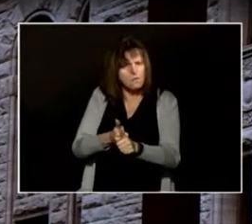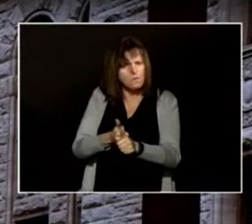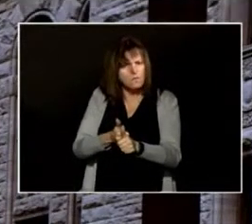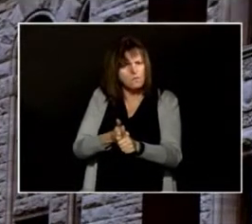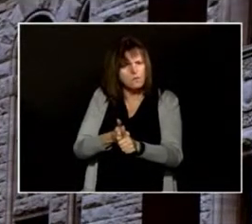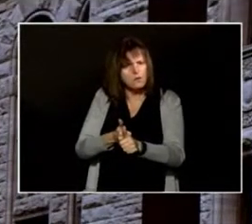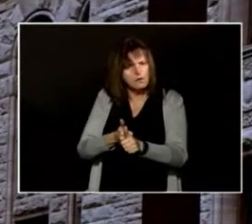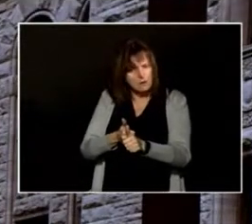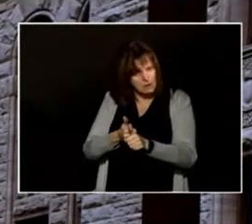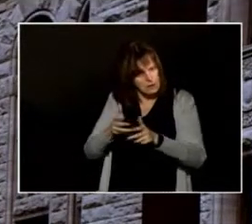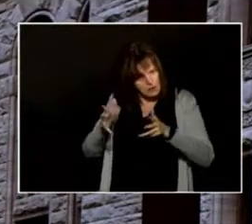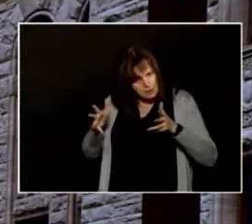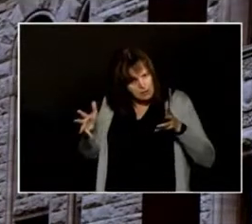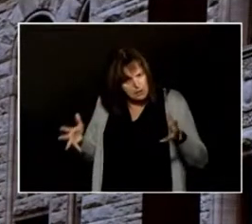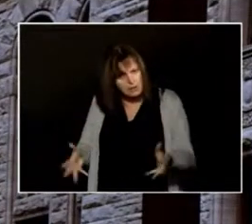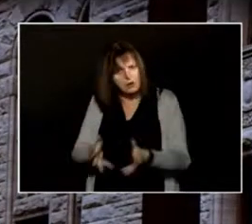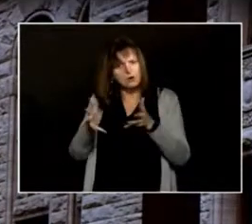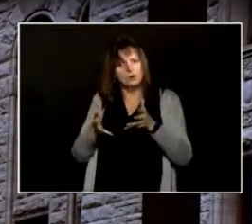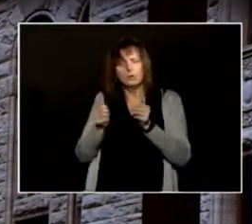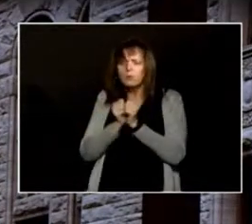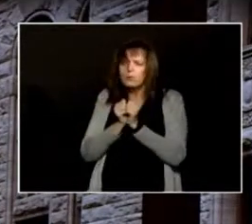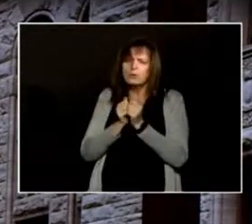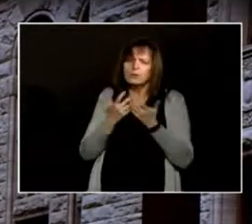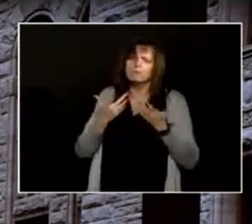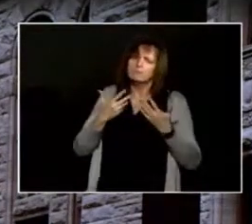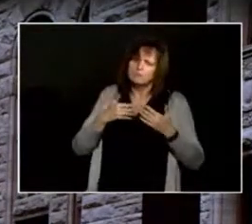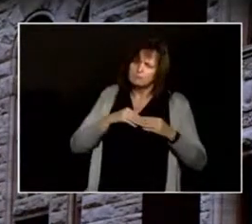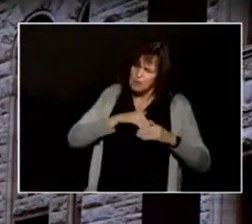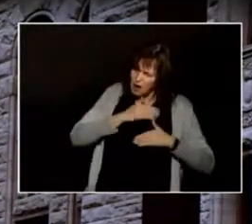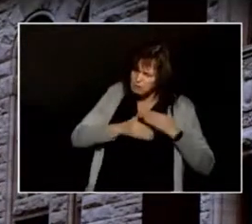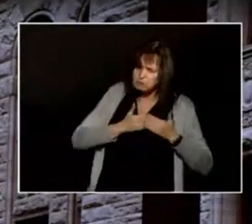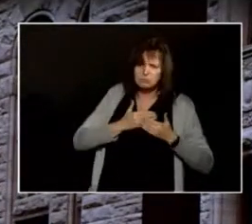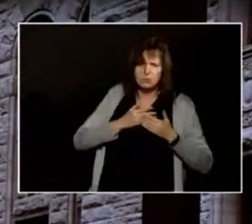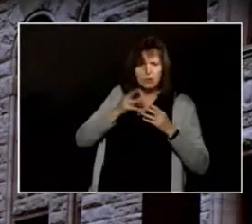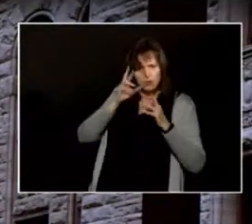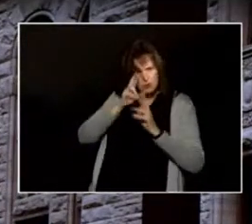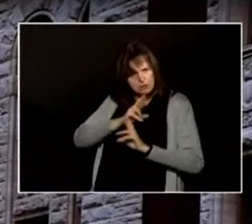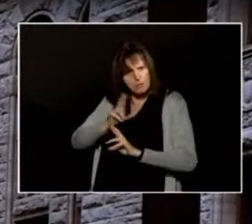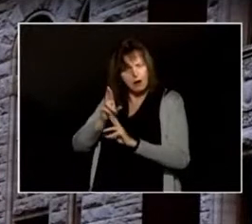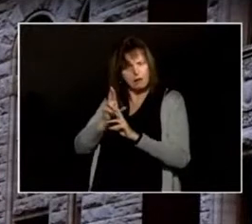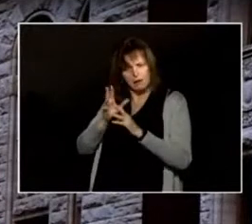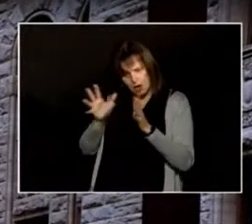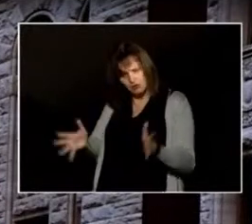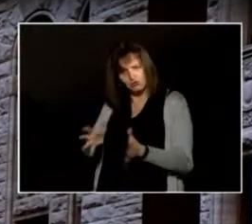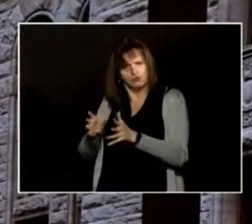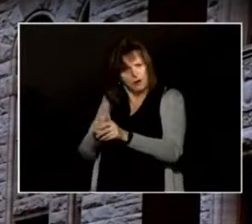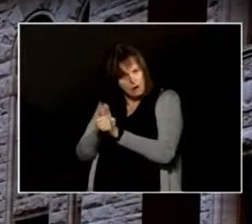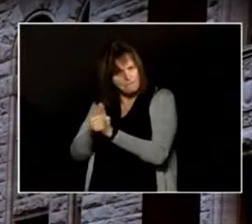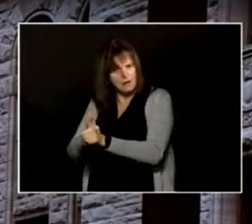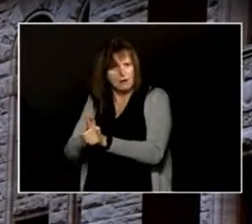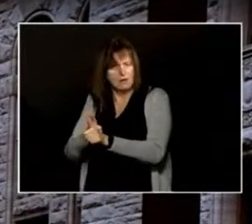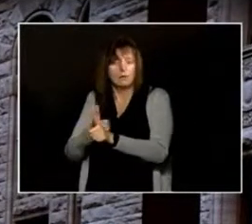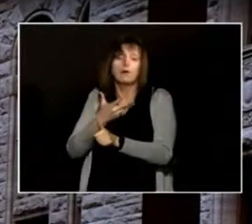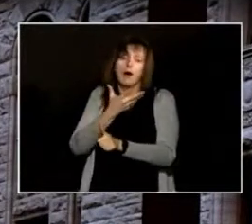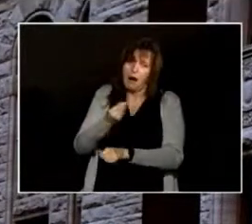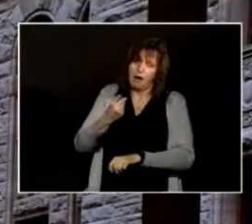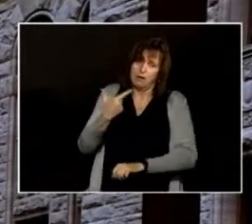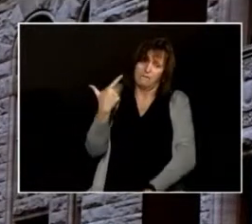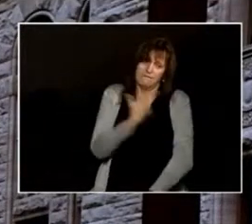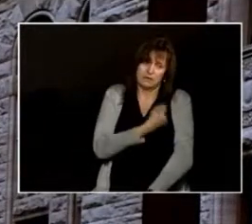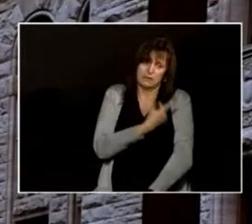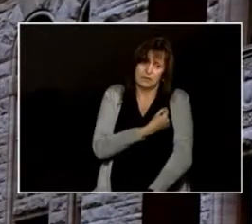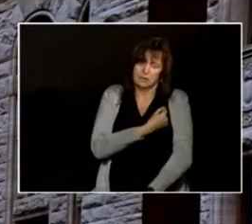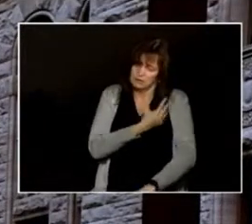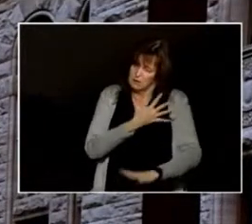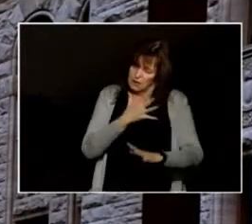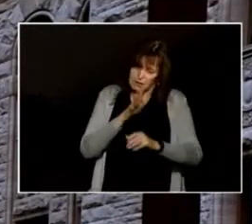4 p.m., that would be helpful for us to know. Nation, to make sure that we're encouraging ourselves individually and as a community to put those aspects in